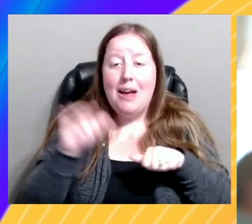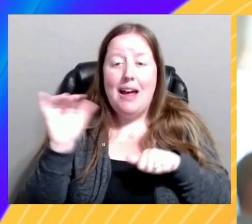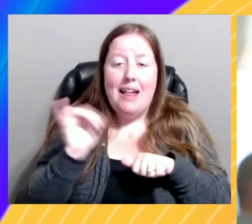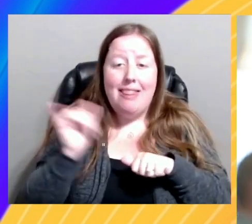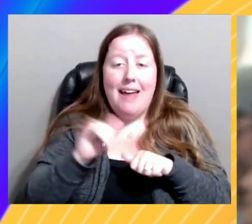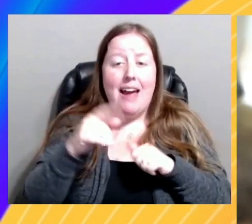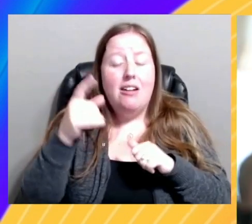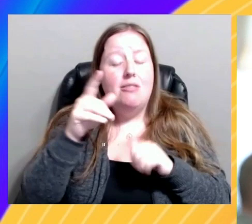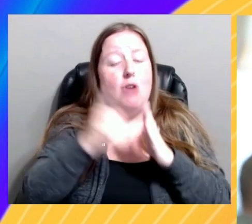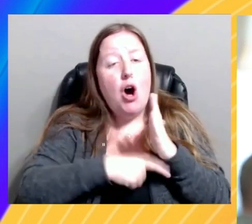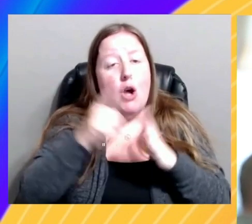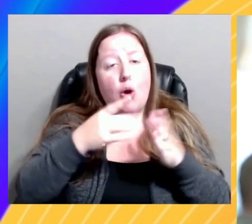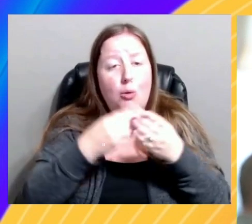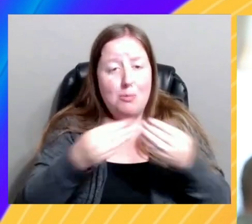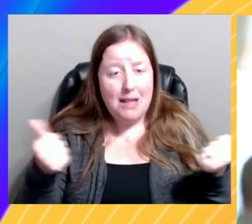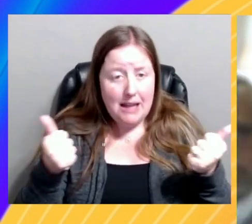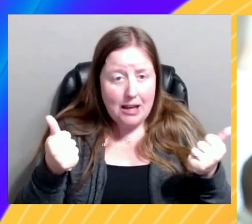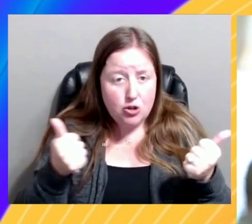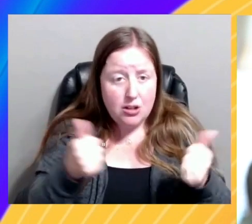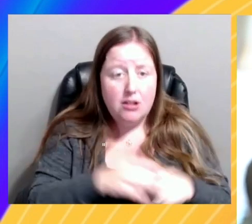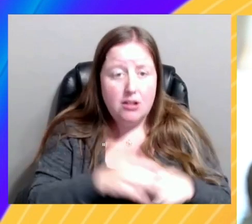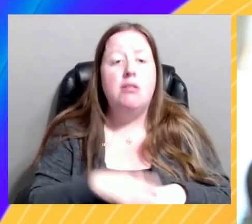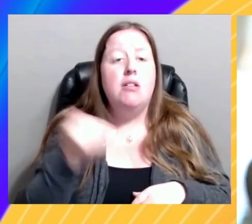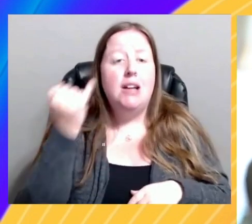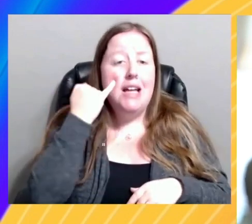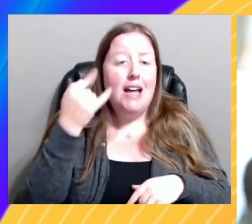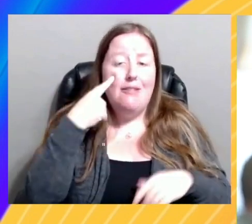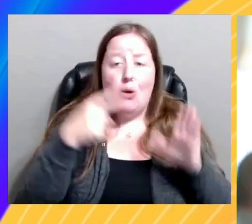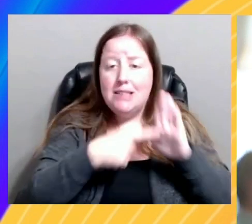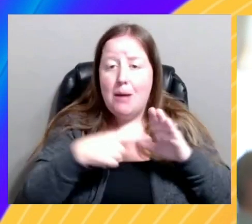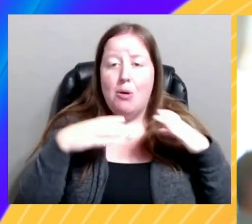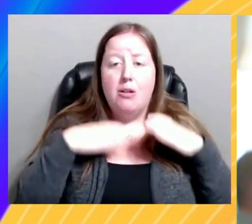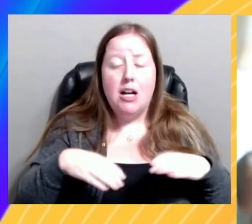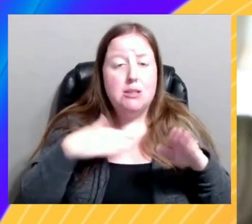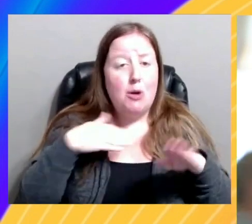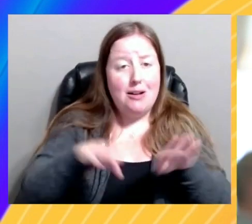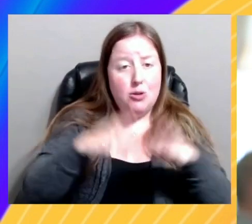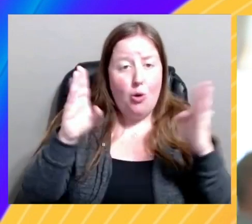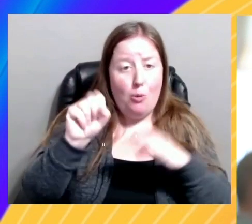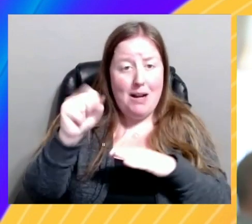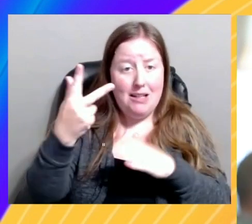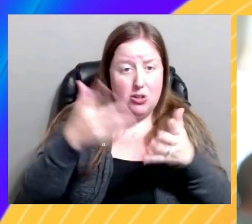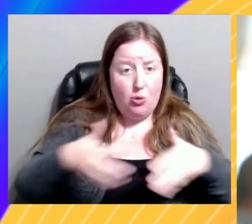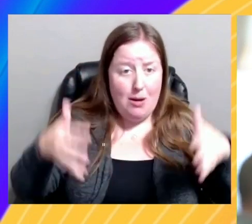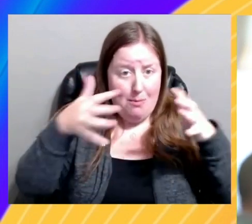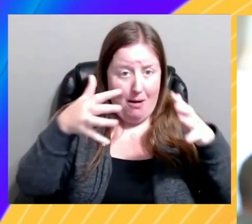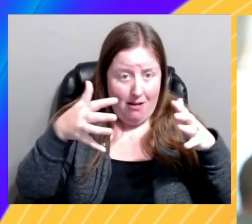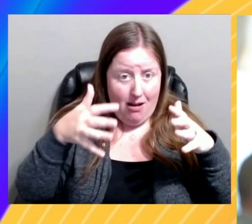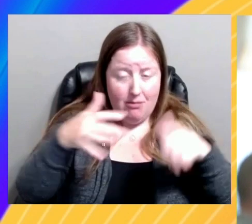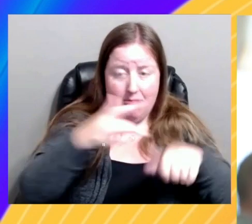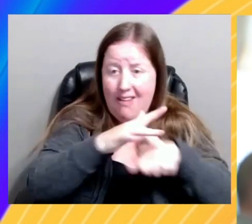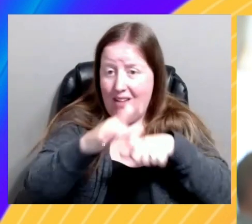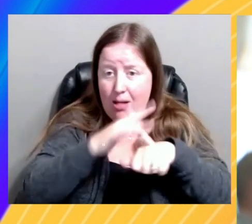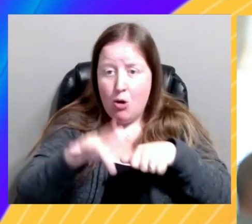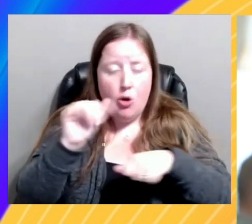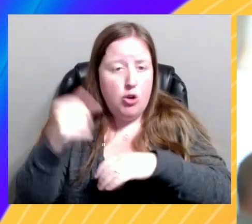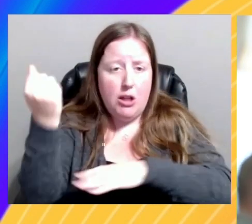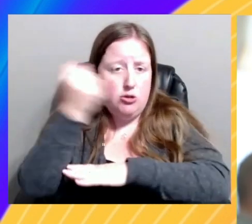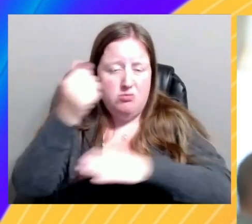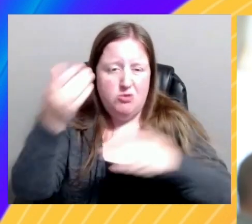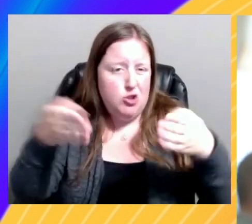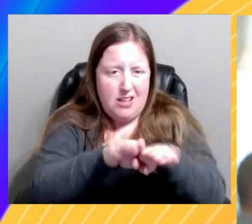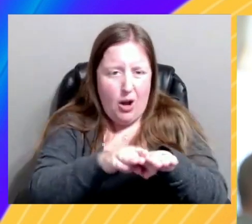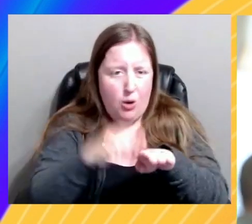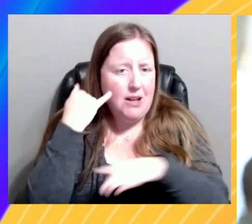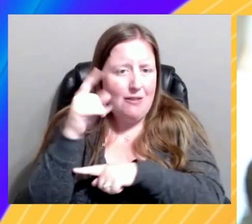remediations. Let's say if the customer has an open S3 bucket to the world, you could automatically shut that thing down and